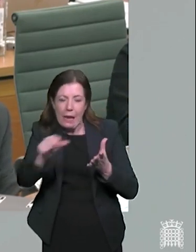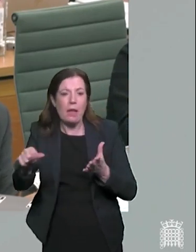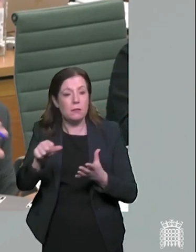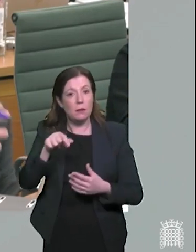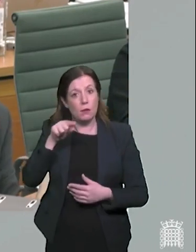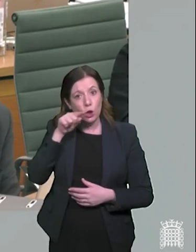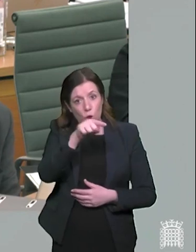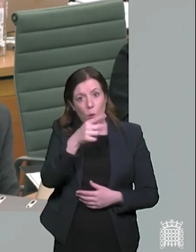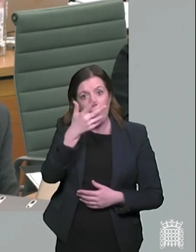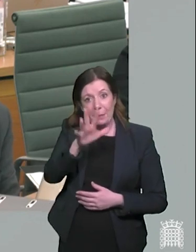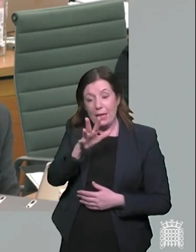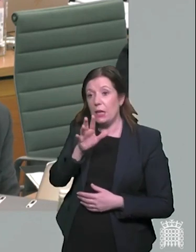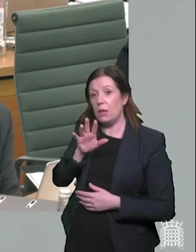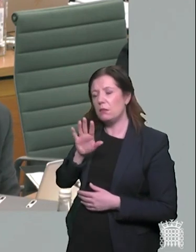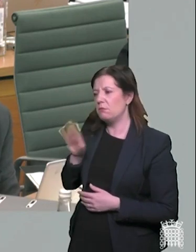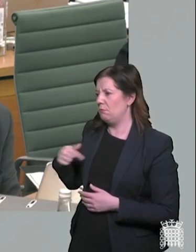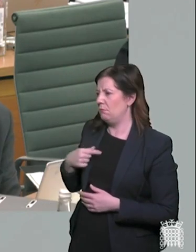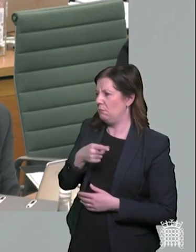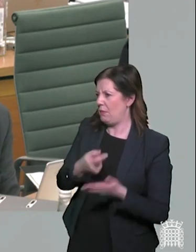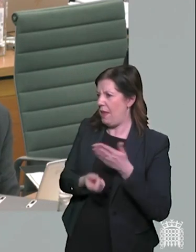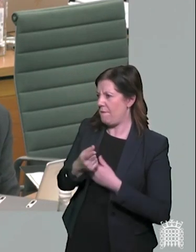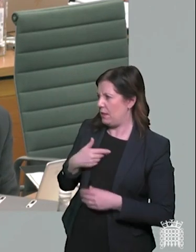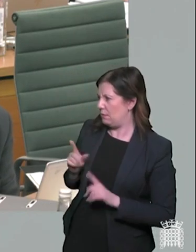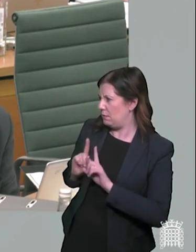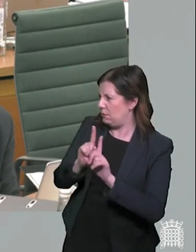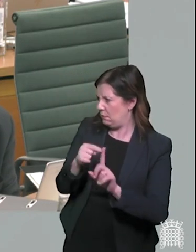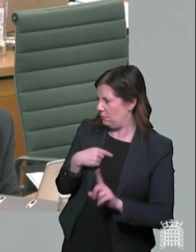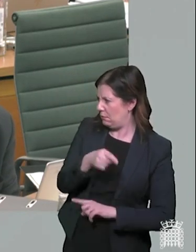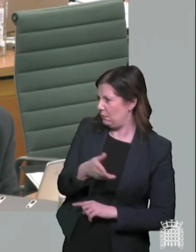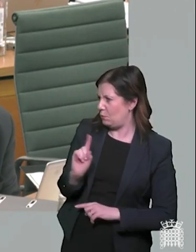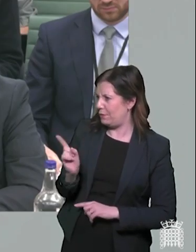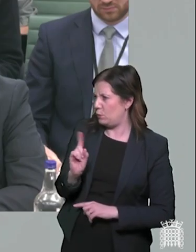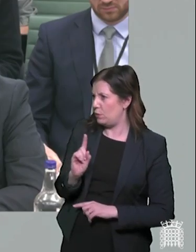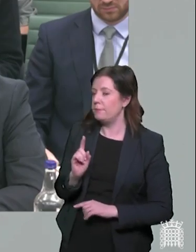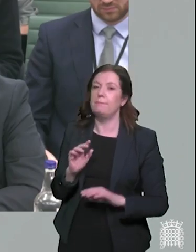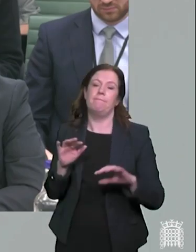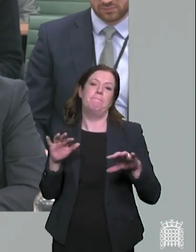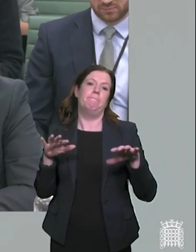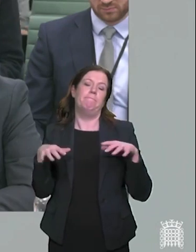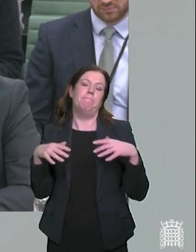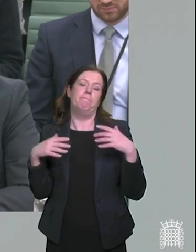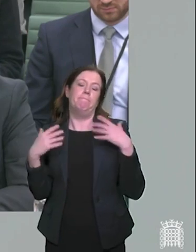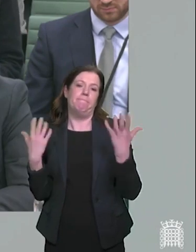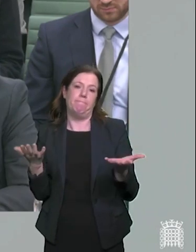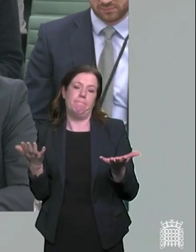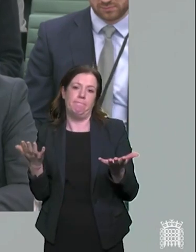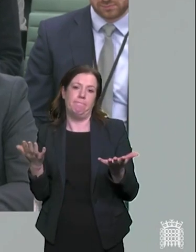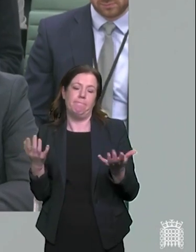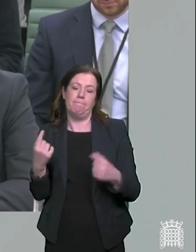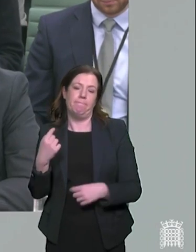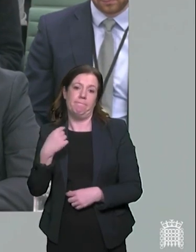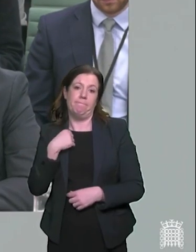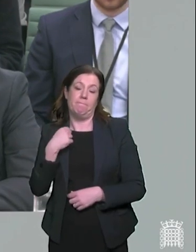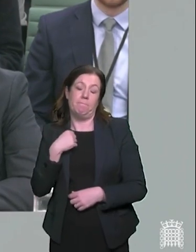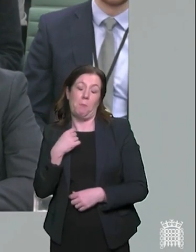point question any of the events that you were going to when the advisors were taking you to them? Look, hindsight's a wonderful thing. In retrospect, I